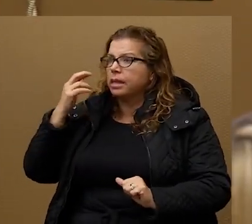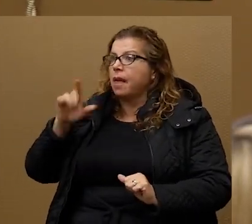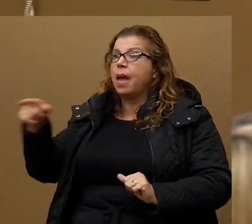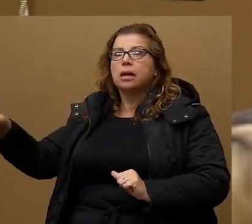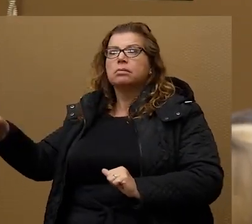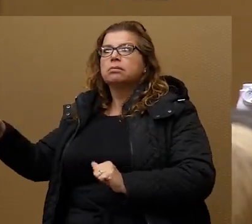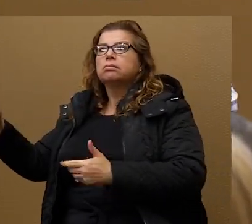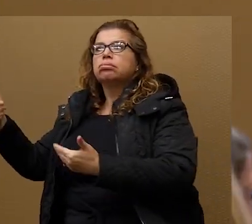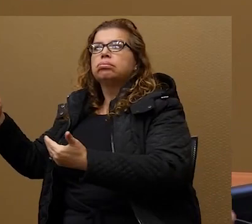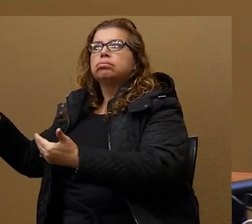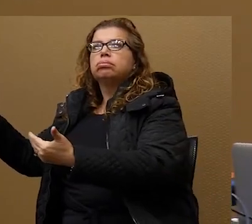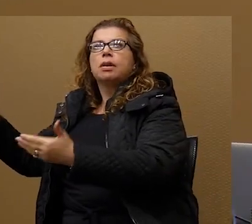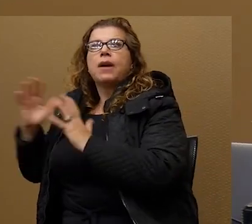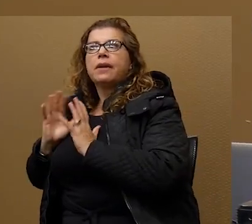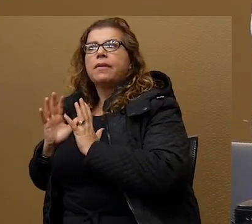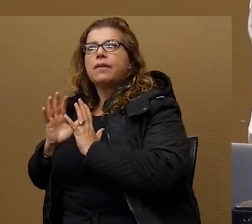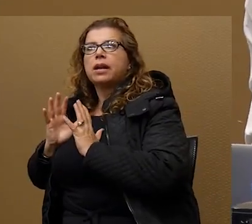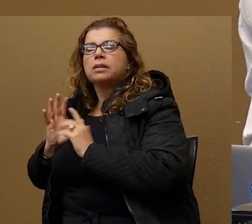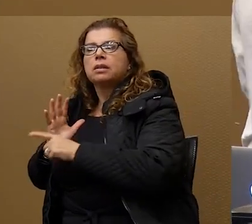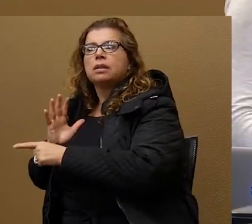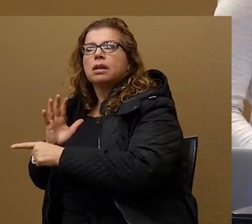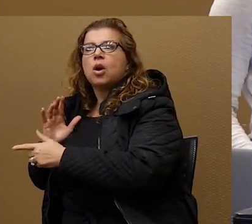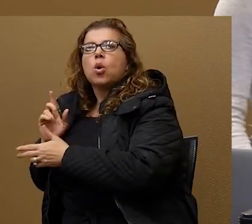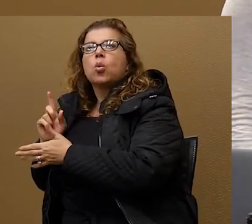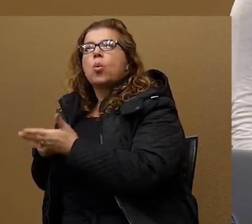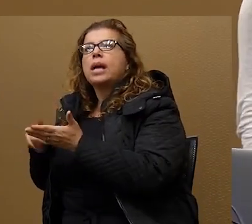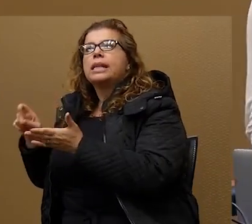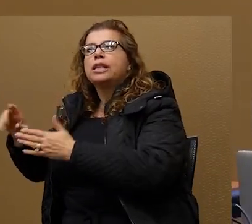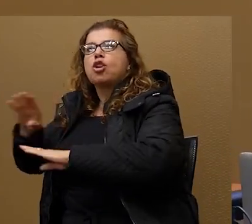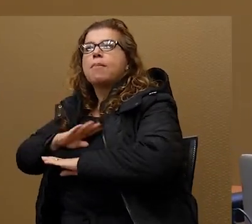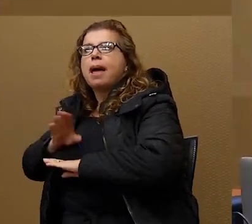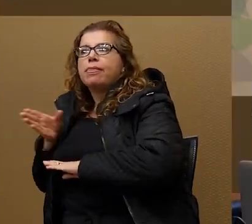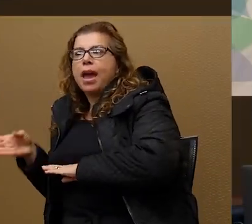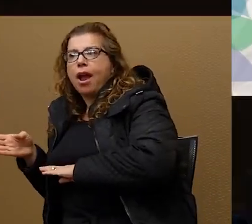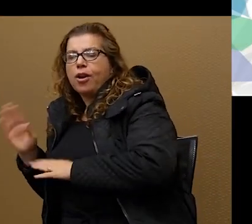it? What needs are being met that they don't have to exhibit the behavior?